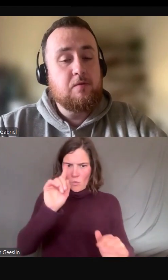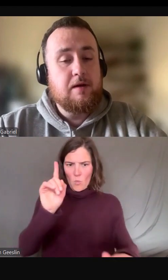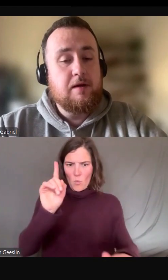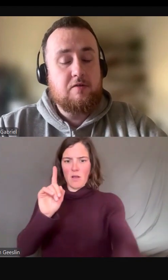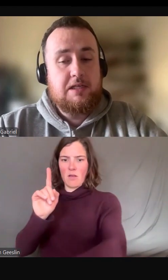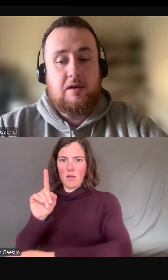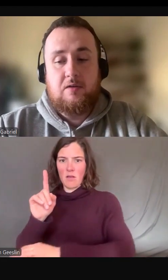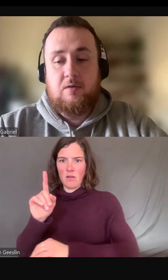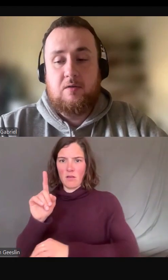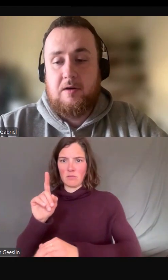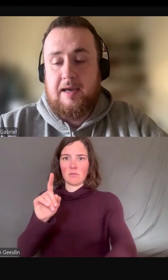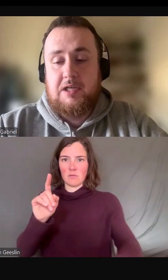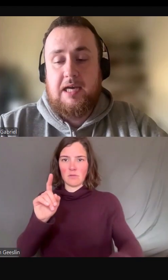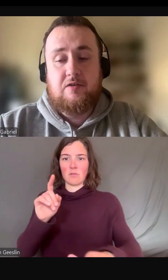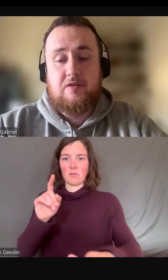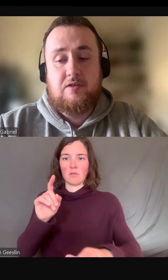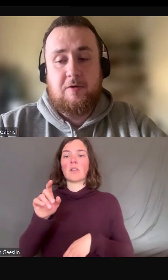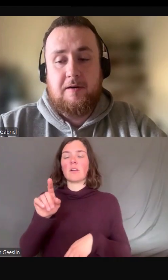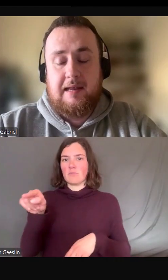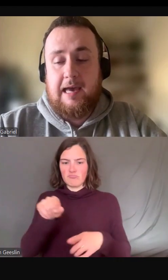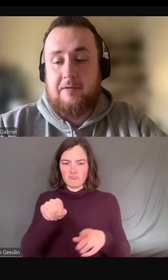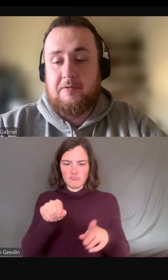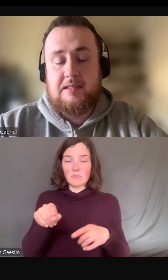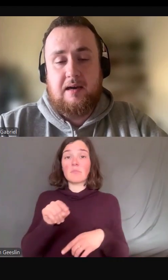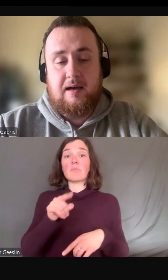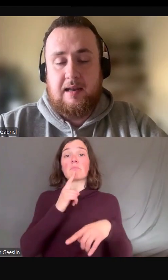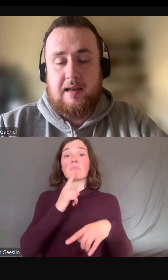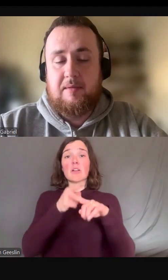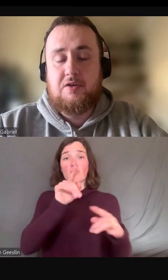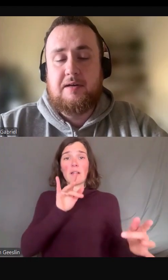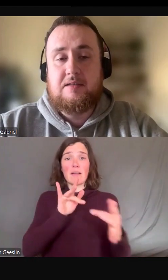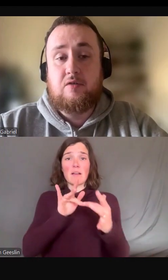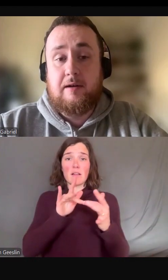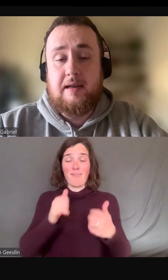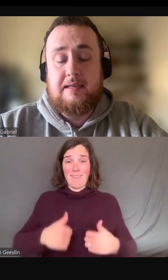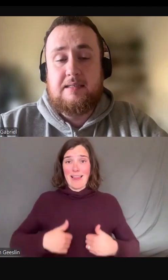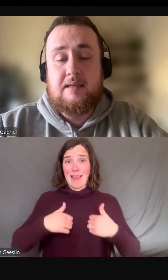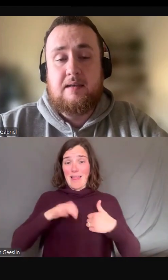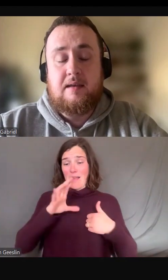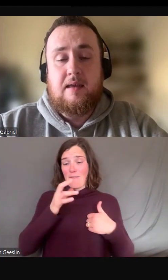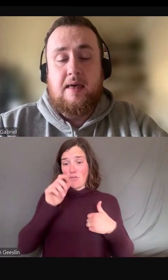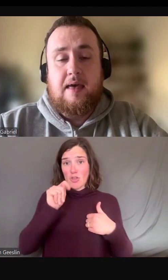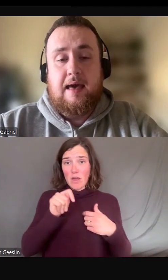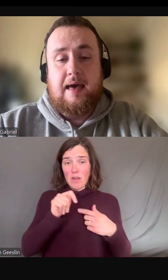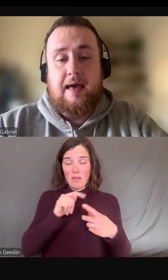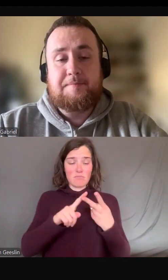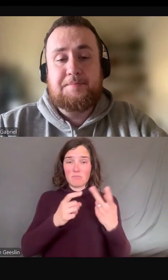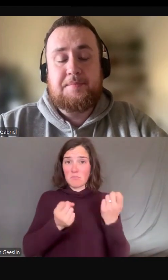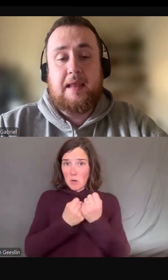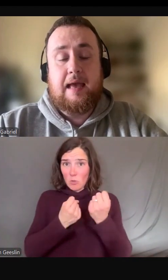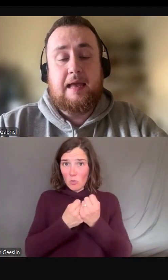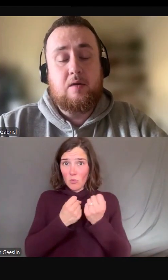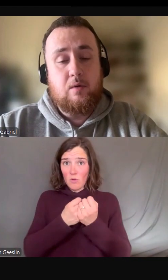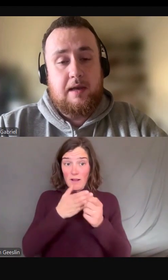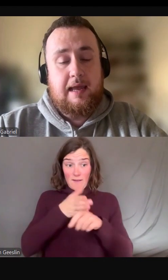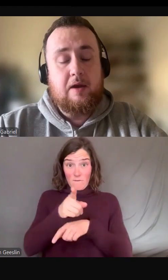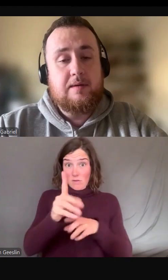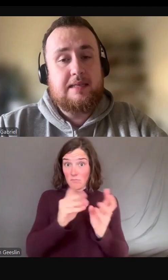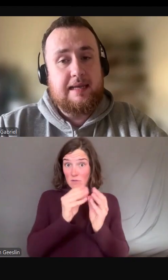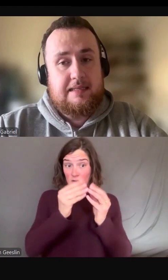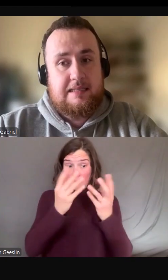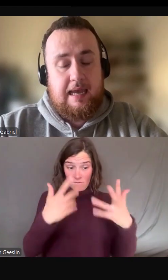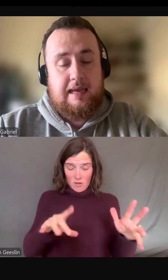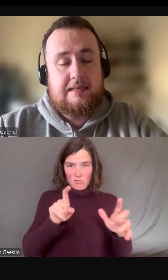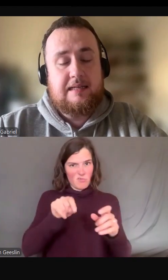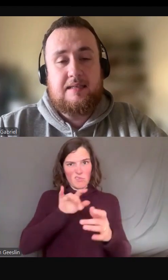you wanted to reach out to our live chat or support after this call, I'll make sure that's organized. And the one thing I always